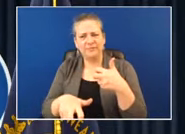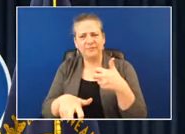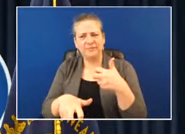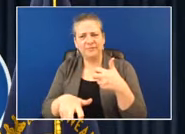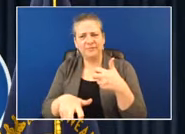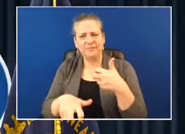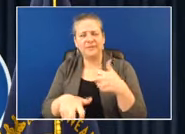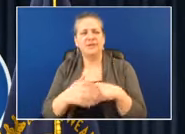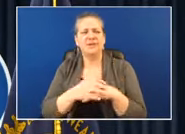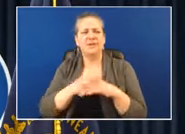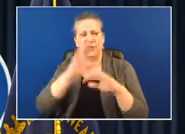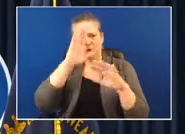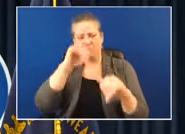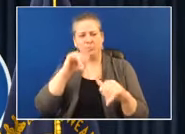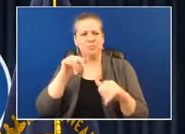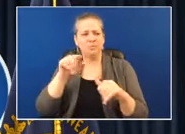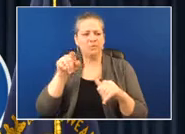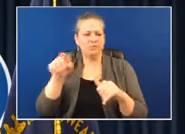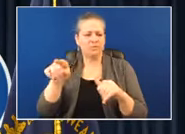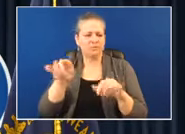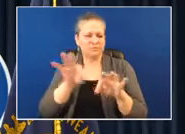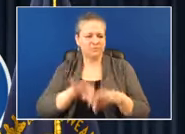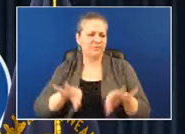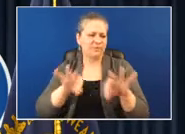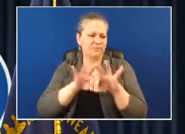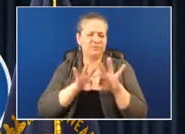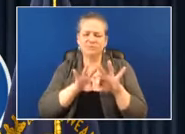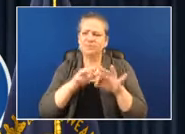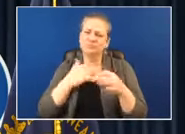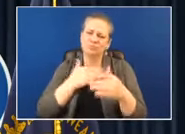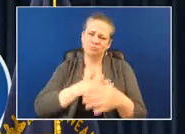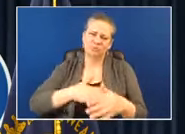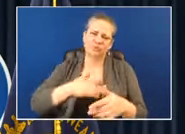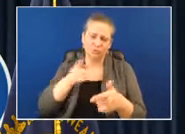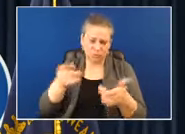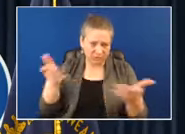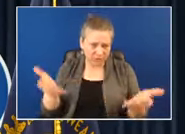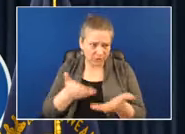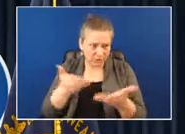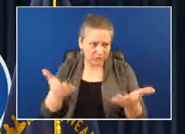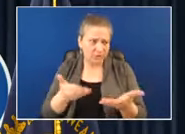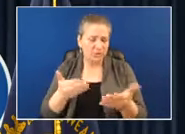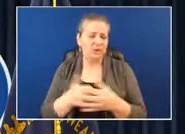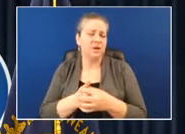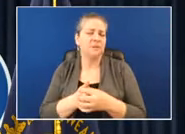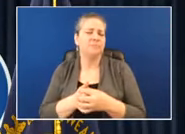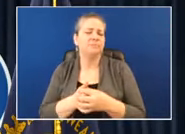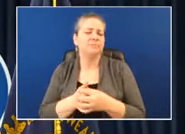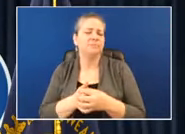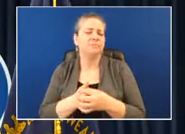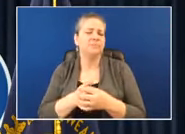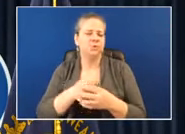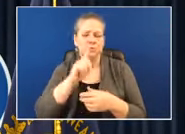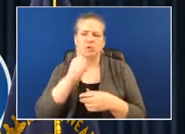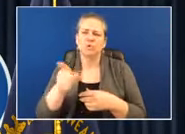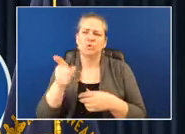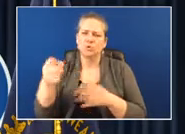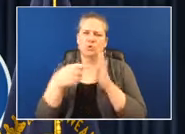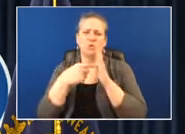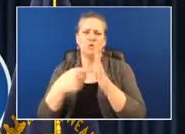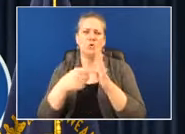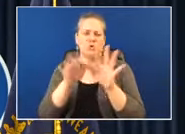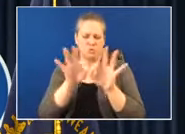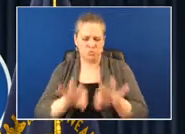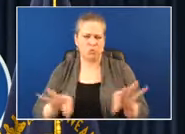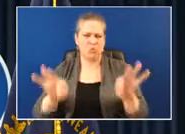hopefully meaningful. And we appreciate you being here and, I mean, truly showing the importance of this